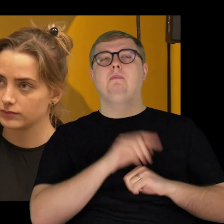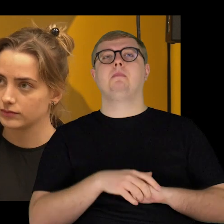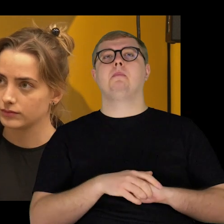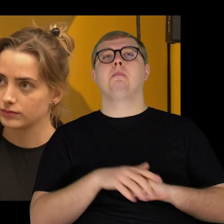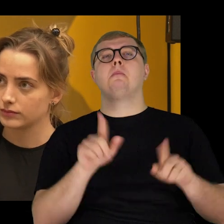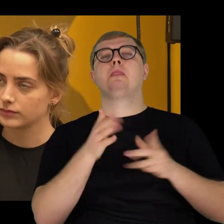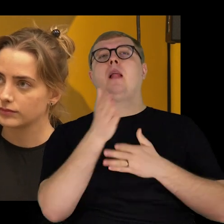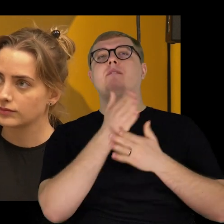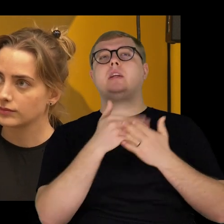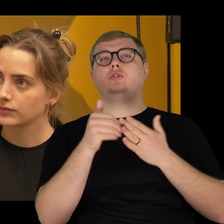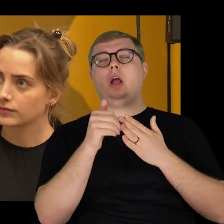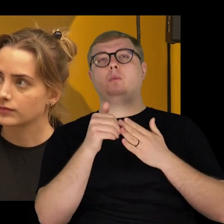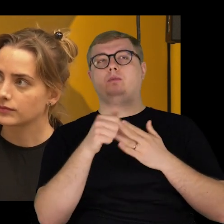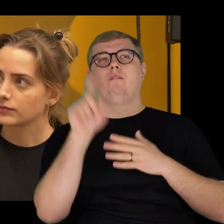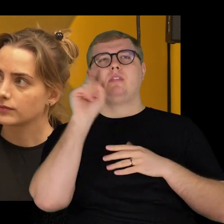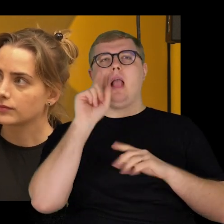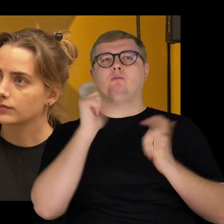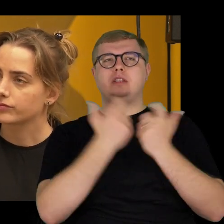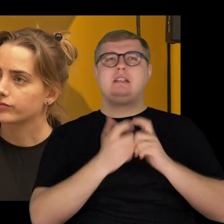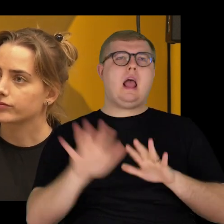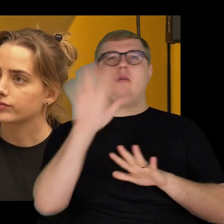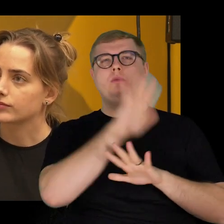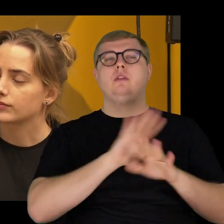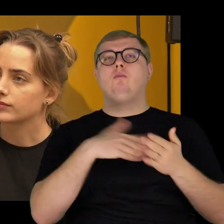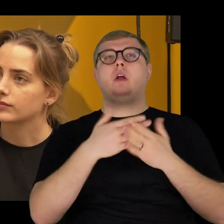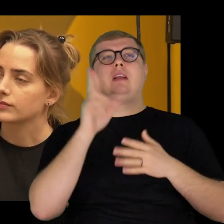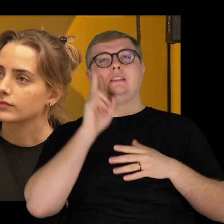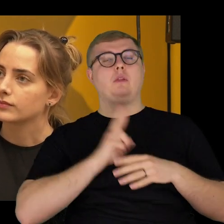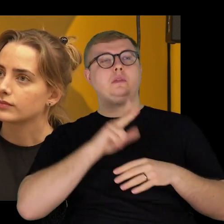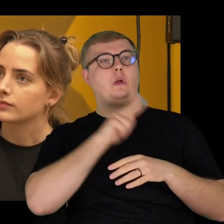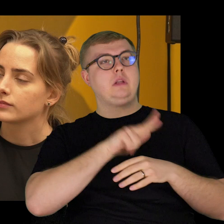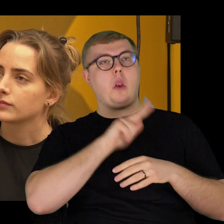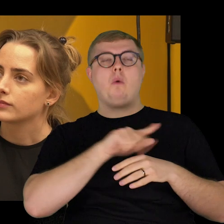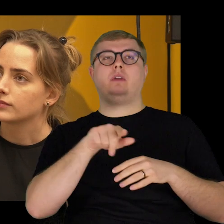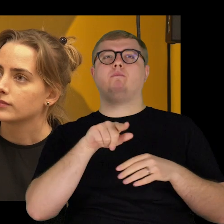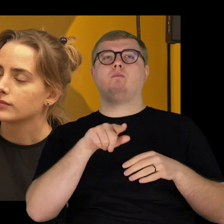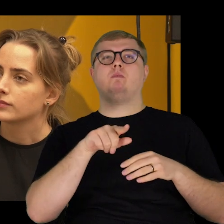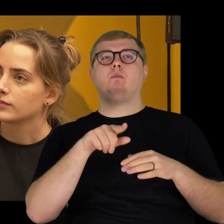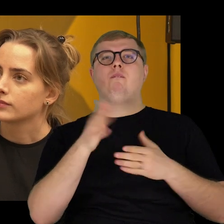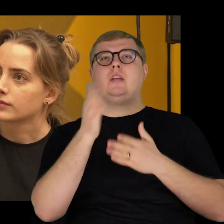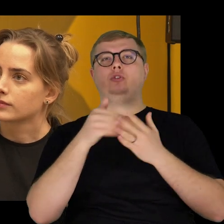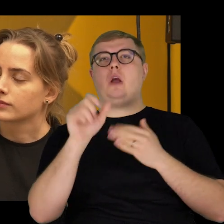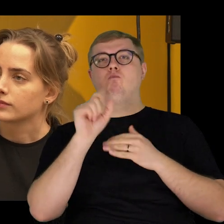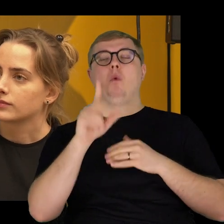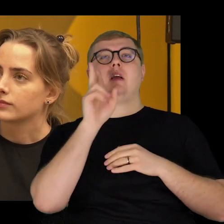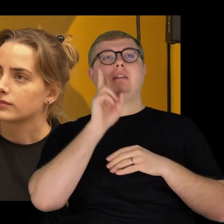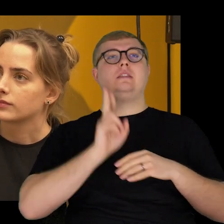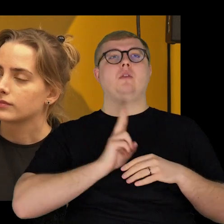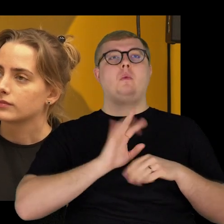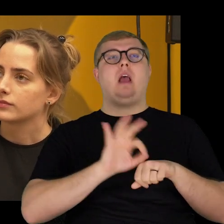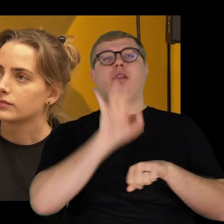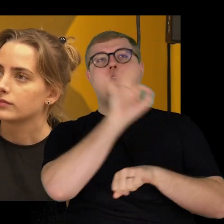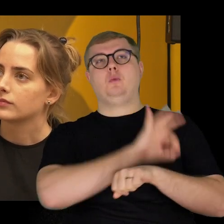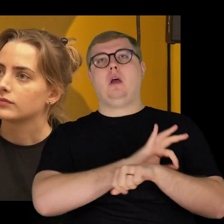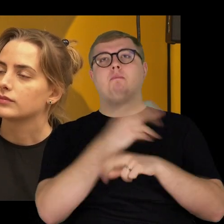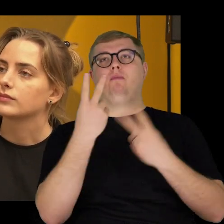faculty in Germany where the Institute for Sociology is in the same faculty as the Institute for Architecture